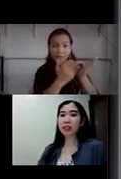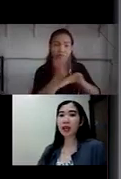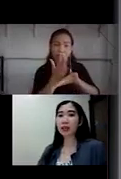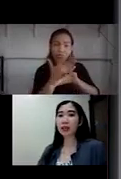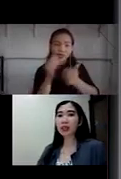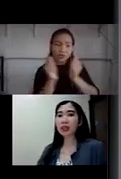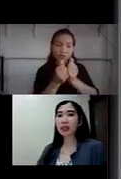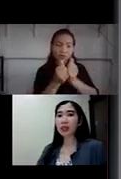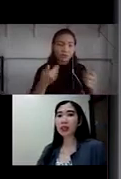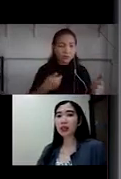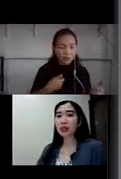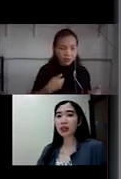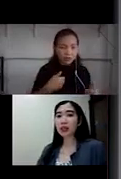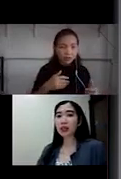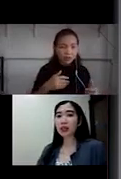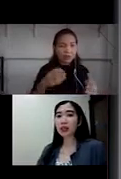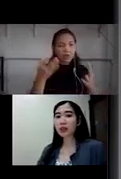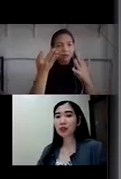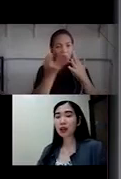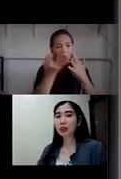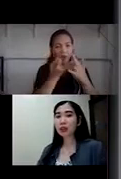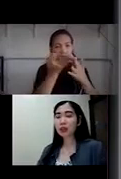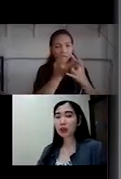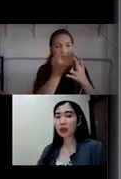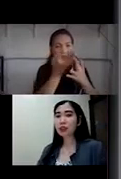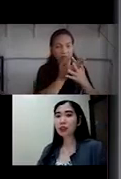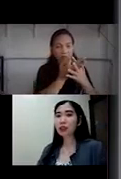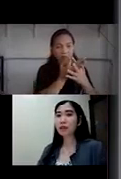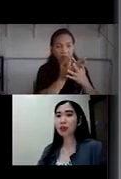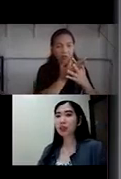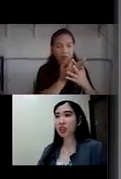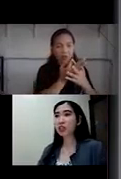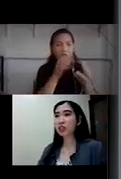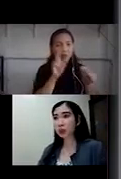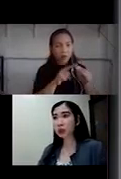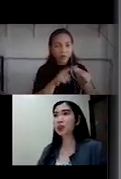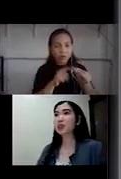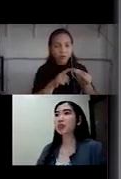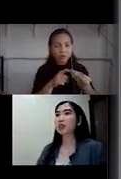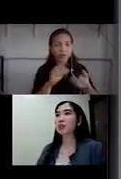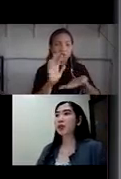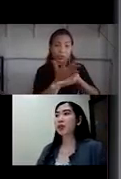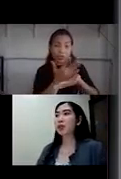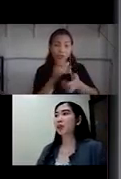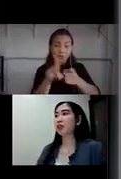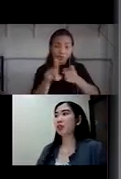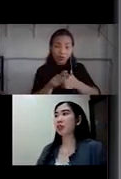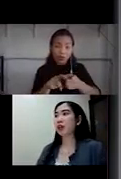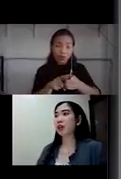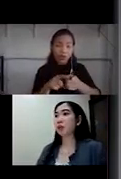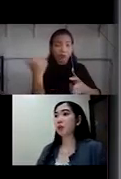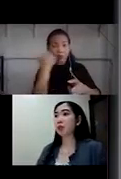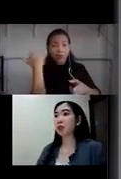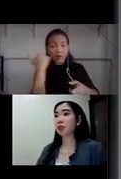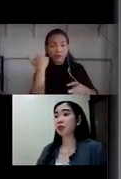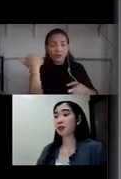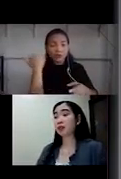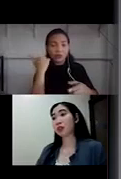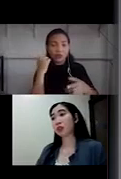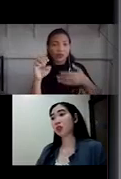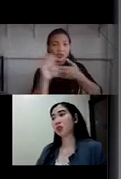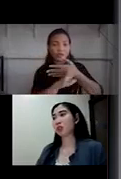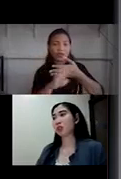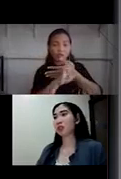files that has been the files that have been shared to you by other